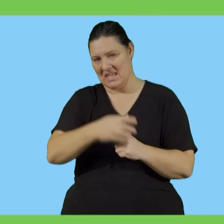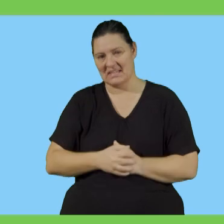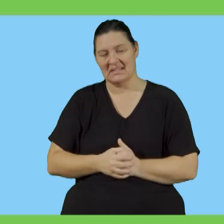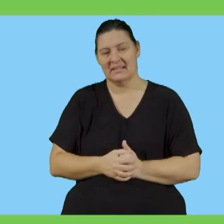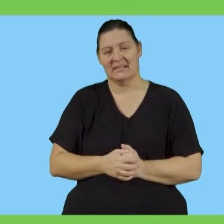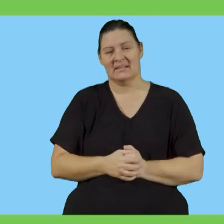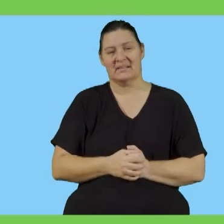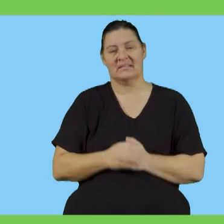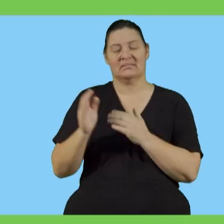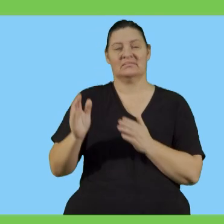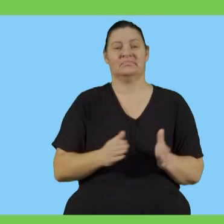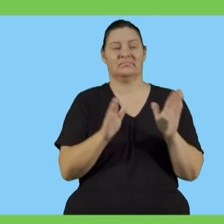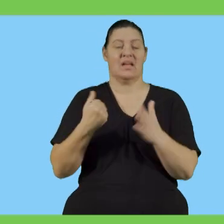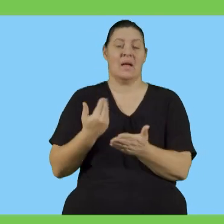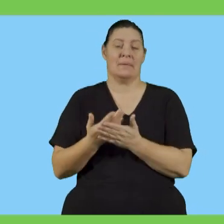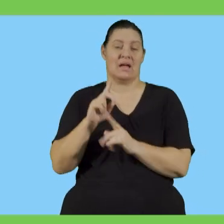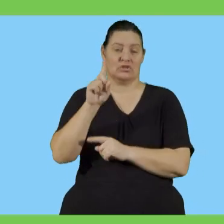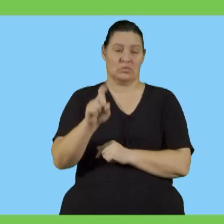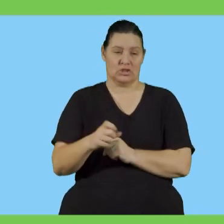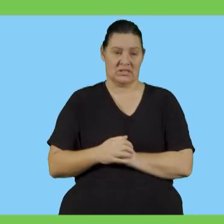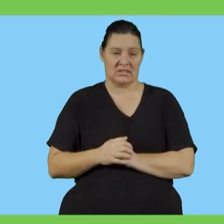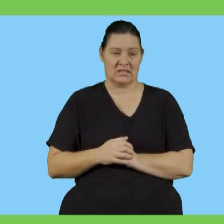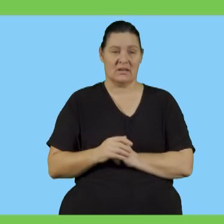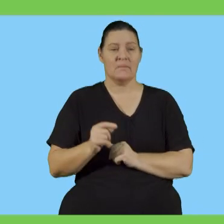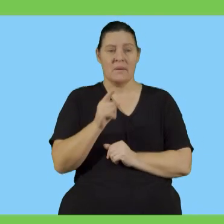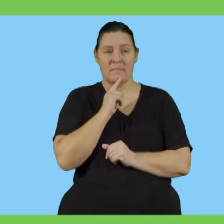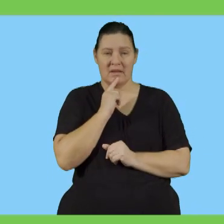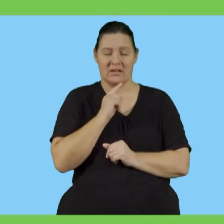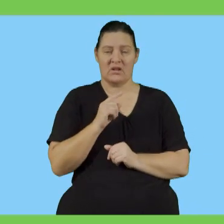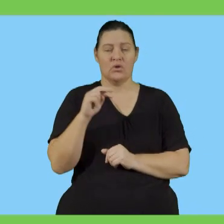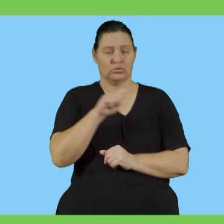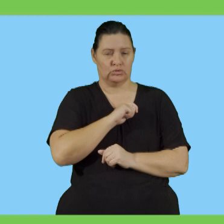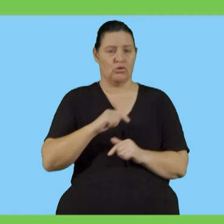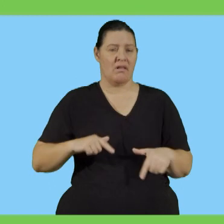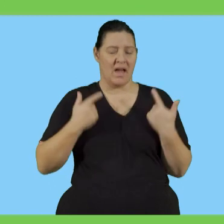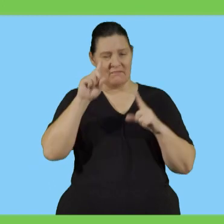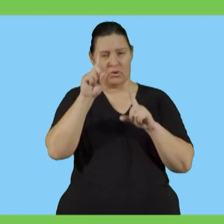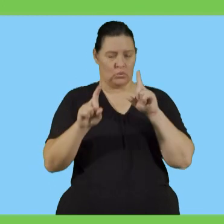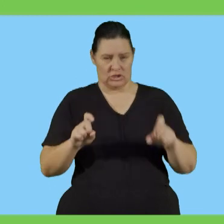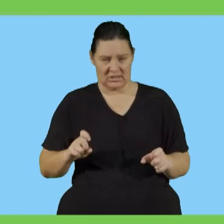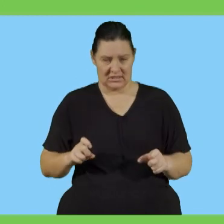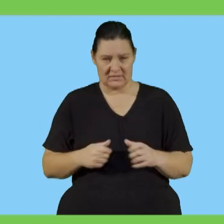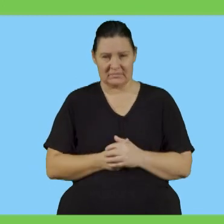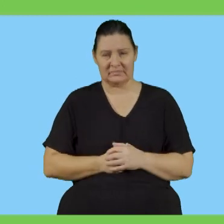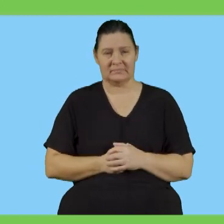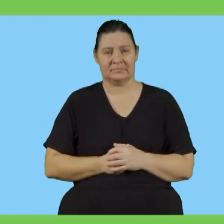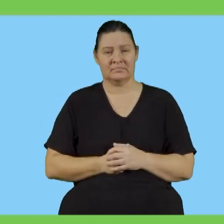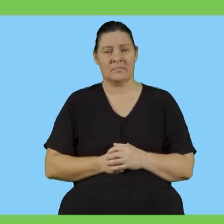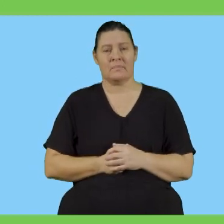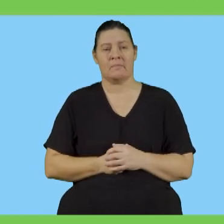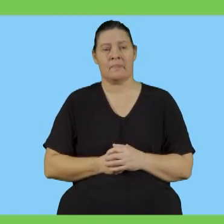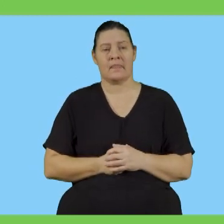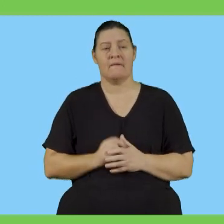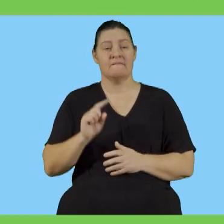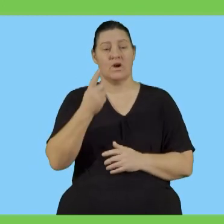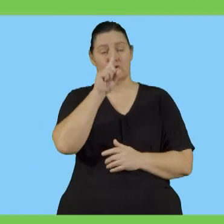learner. Let us move on to our application questions. So these are real life questions, or questions that apply to real